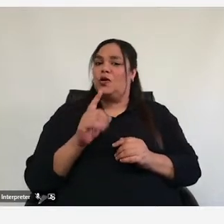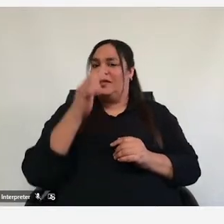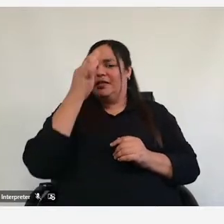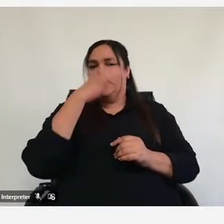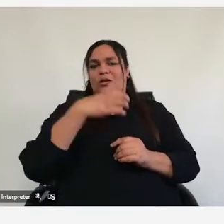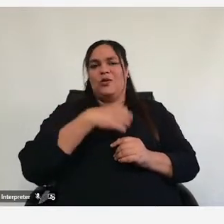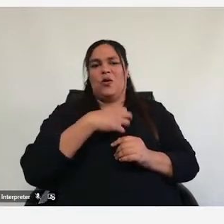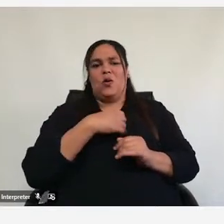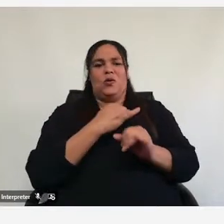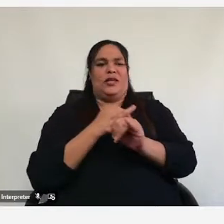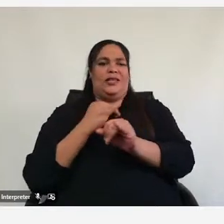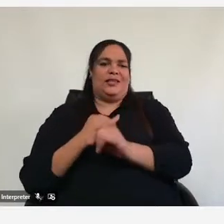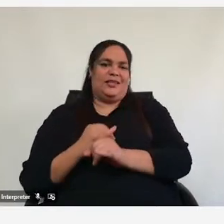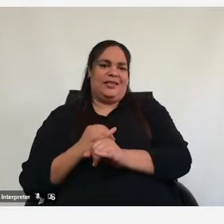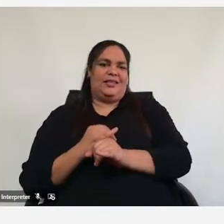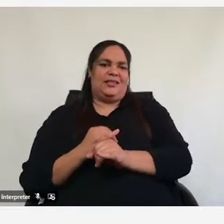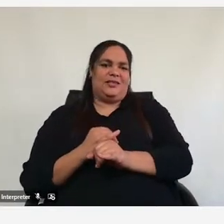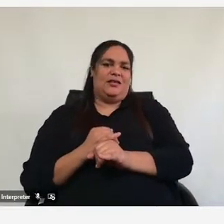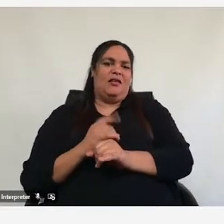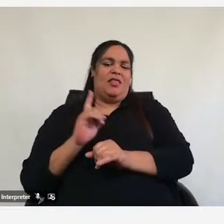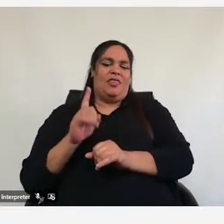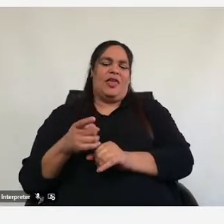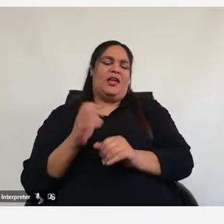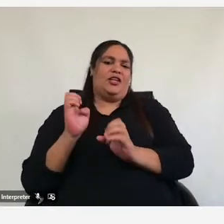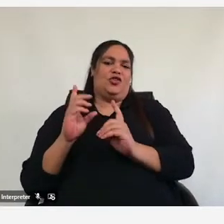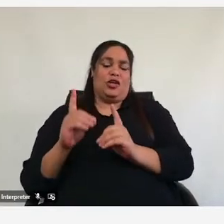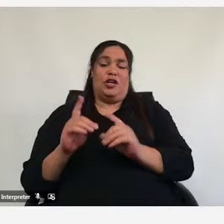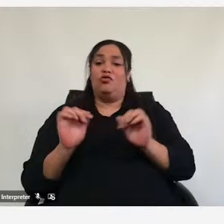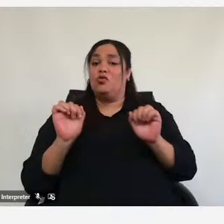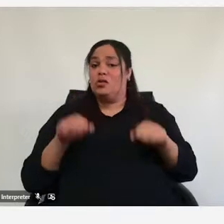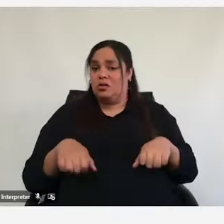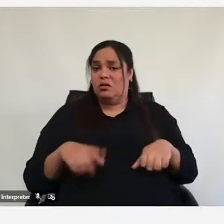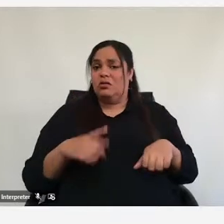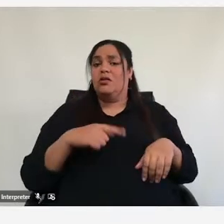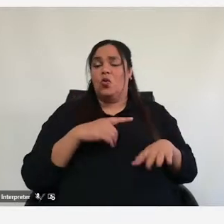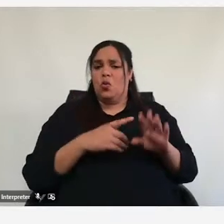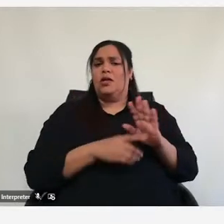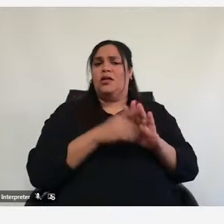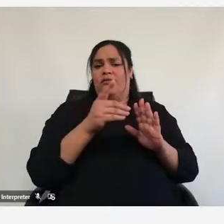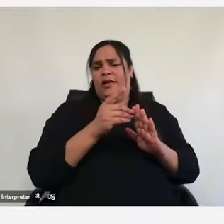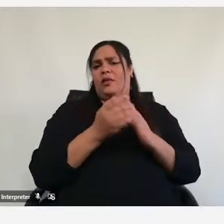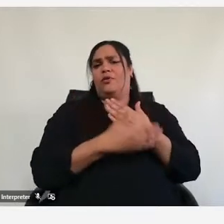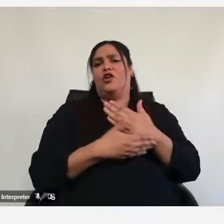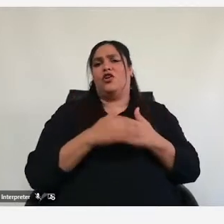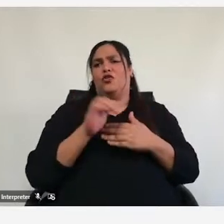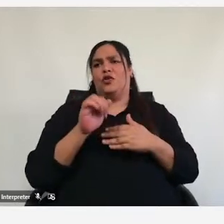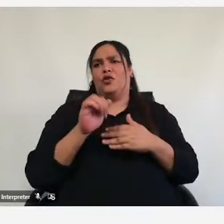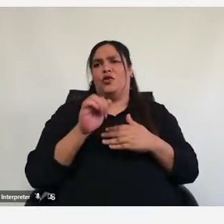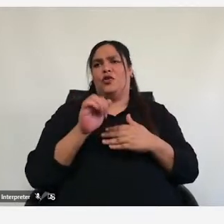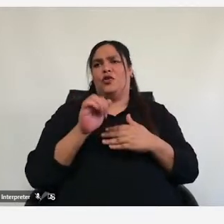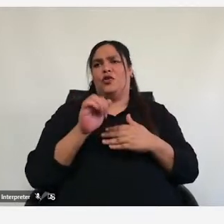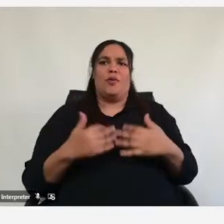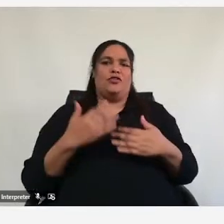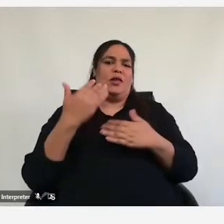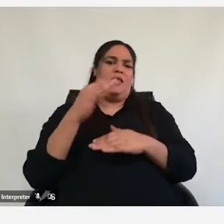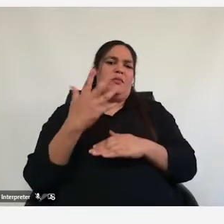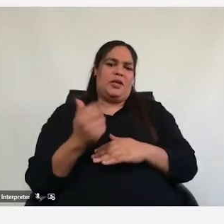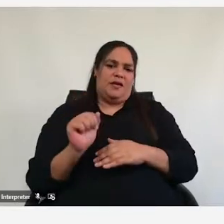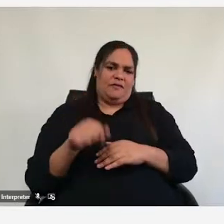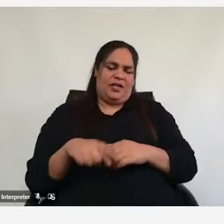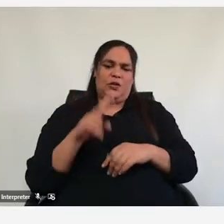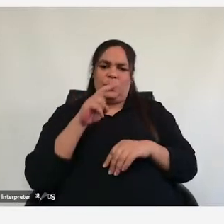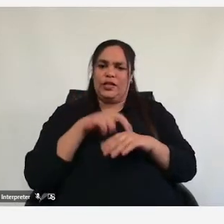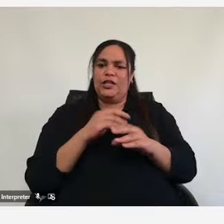state-owned entities over education. Yes, we are a developing country and our budget is limited. We have to